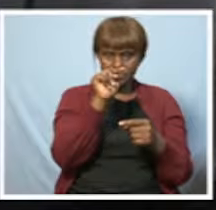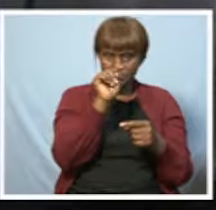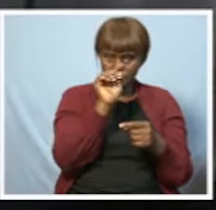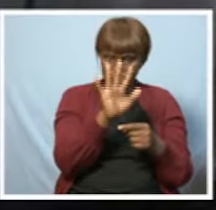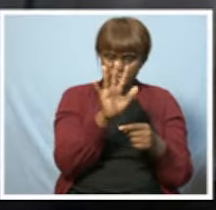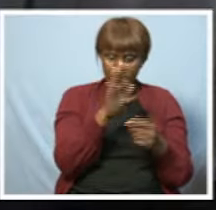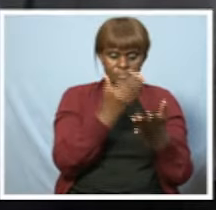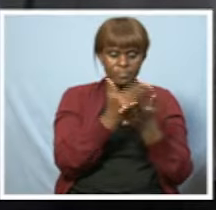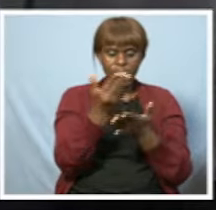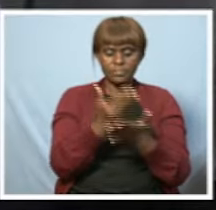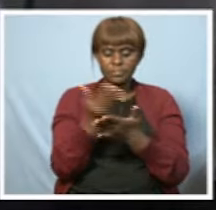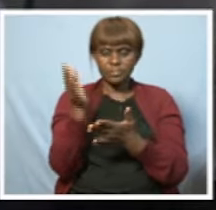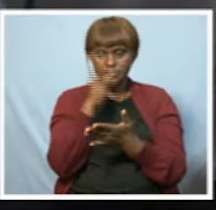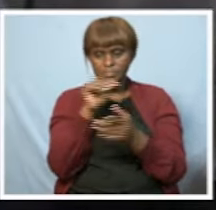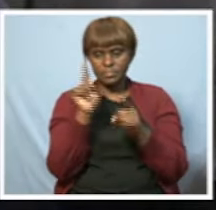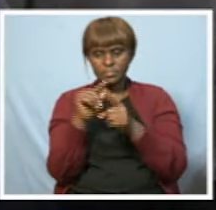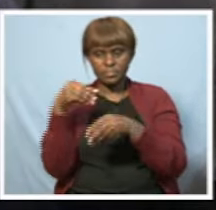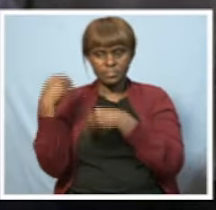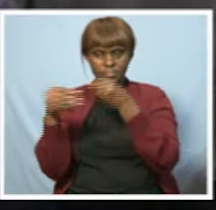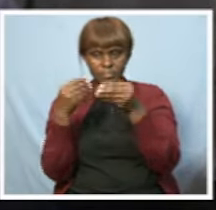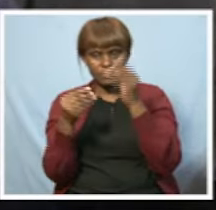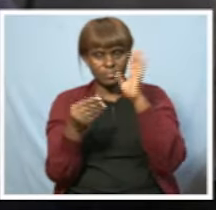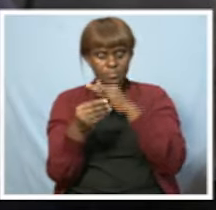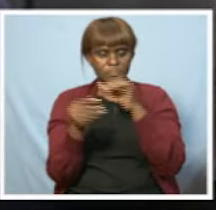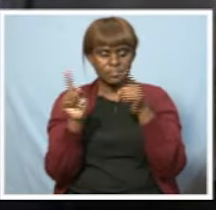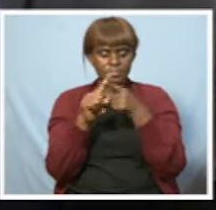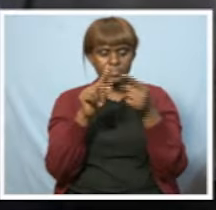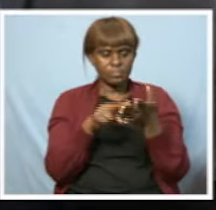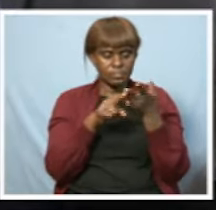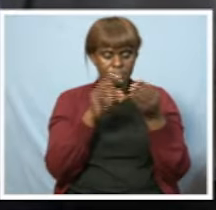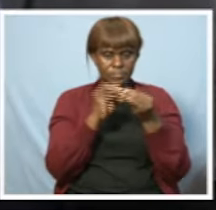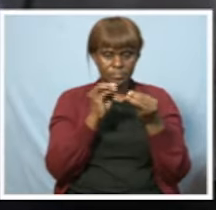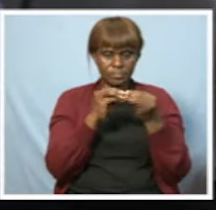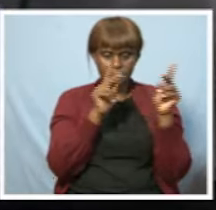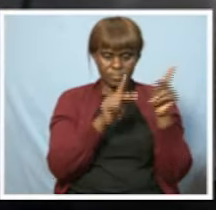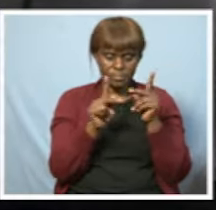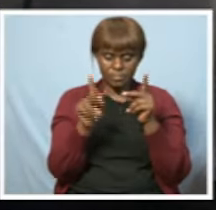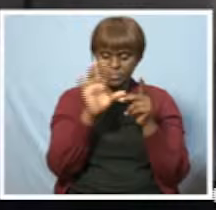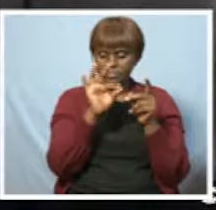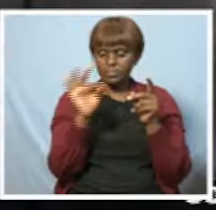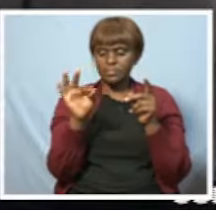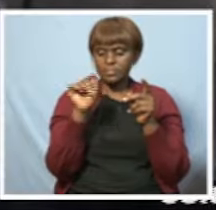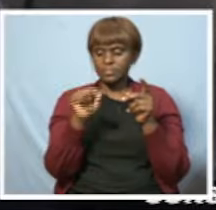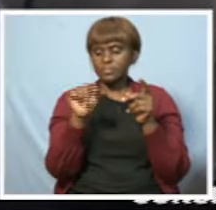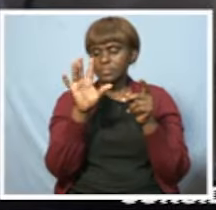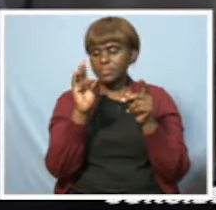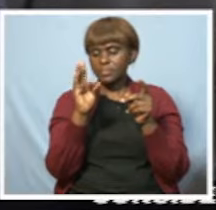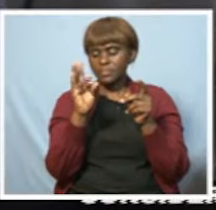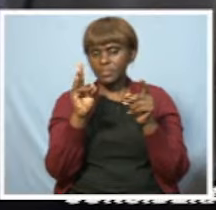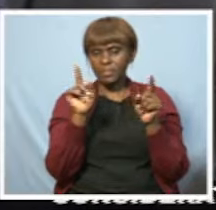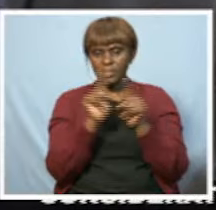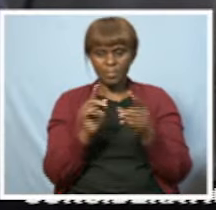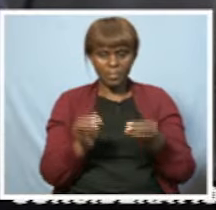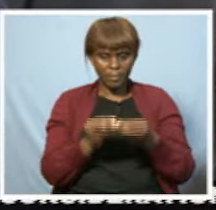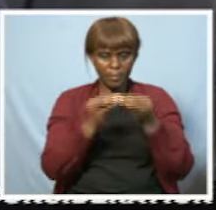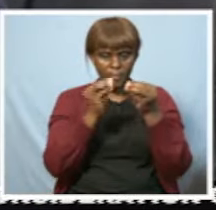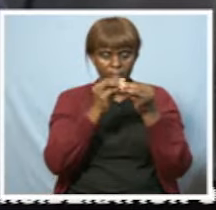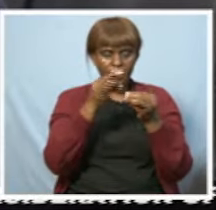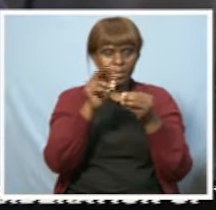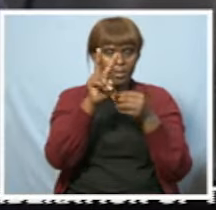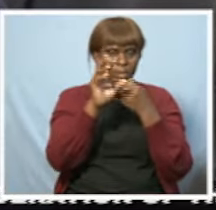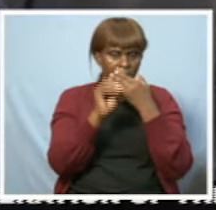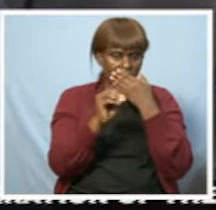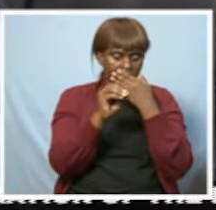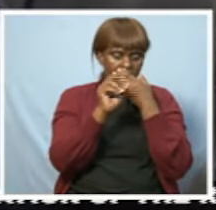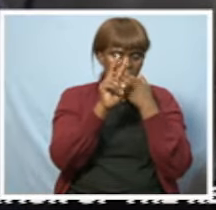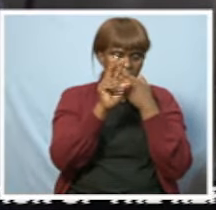were procured and distributed, representing a performance of 99.7, and a total of